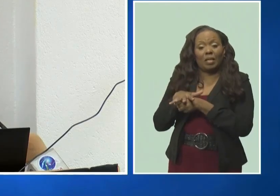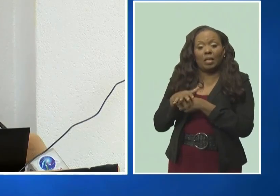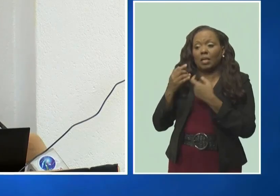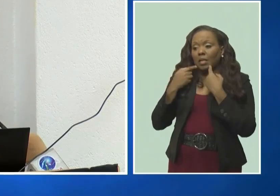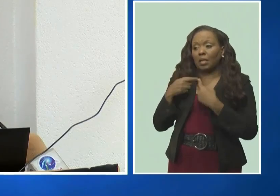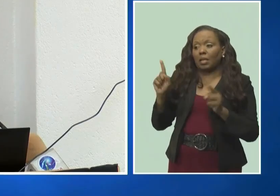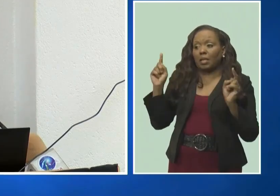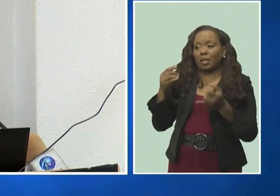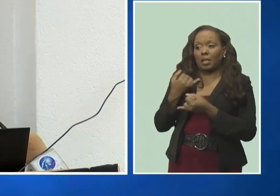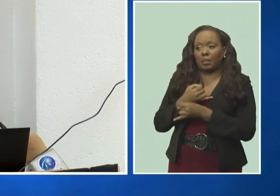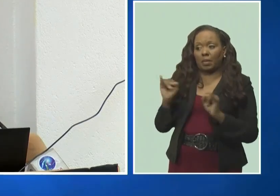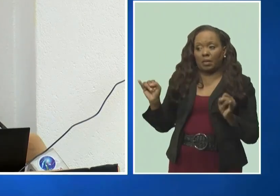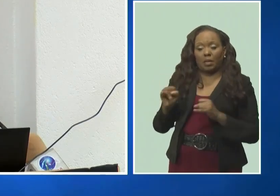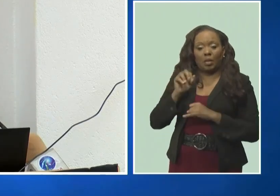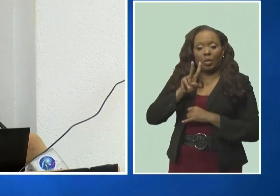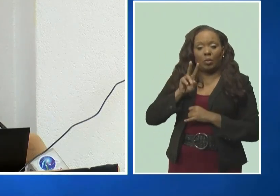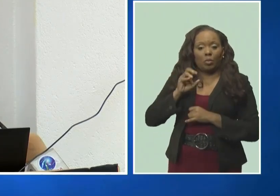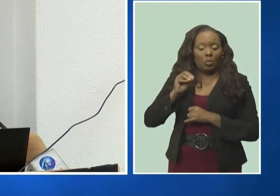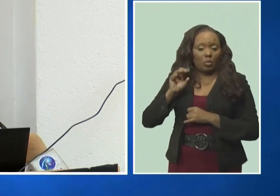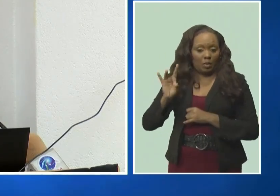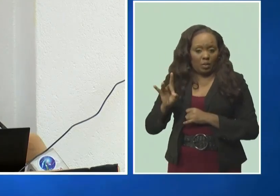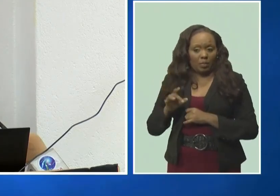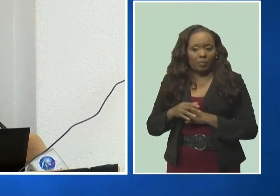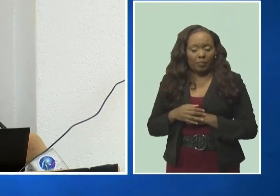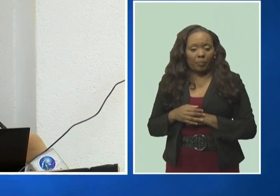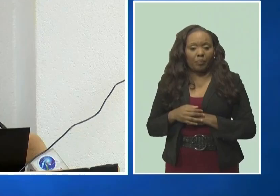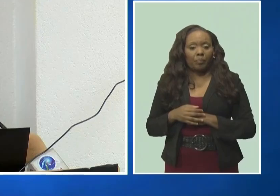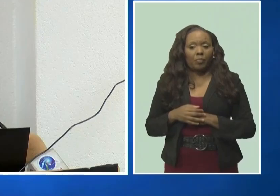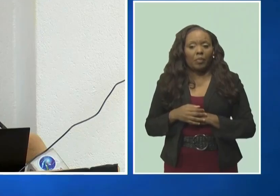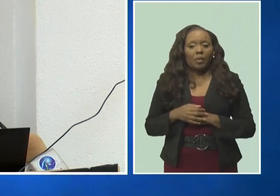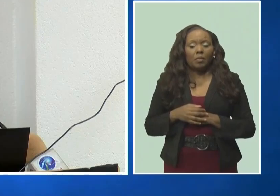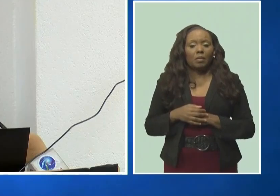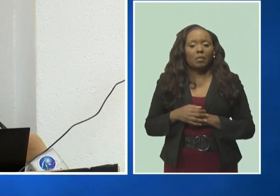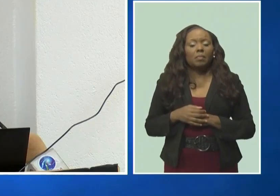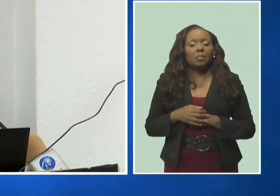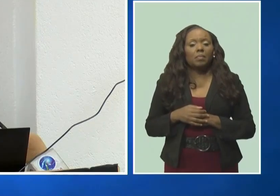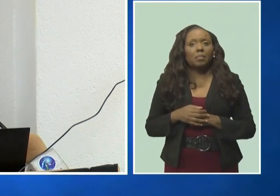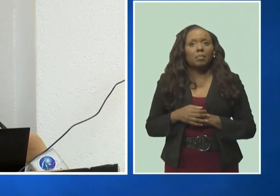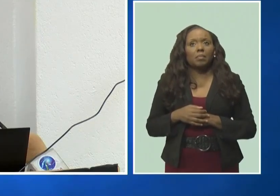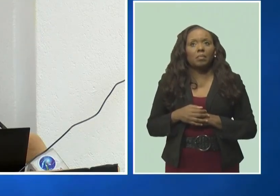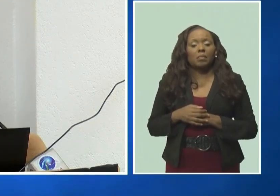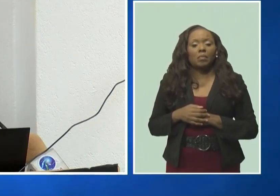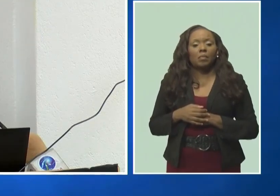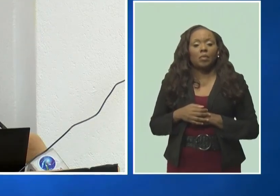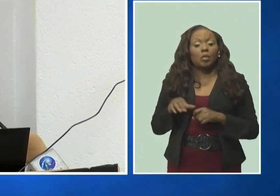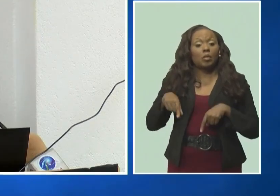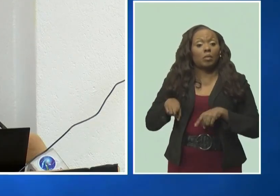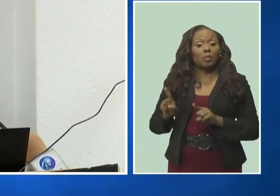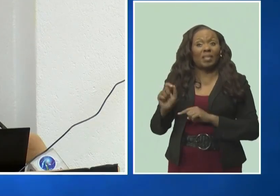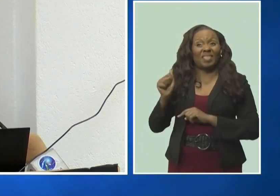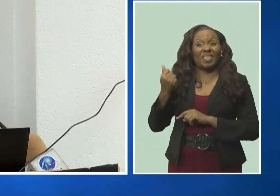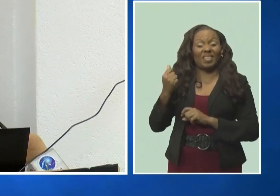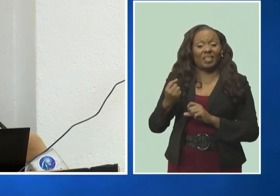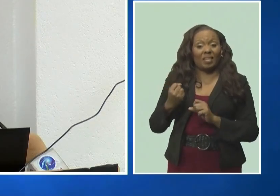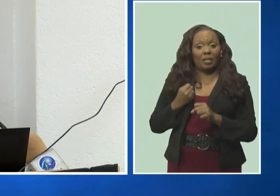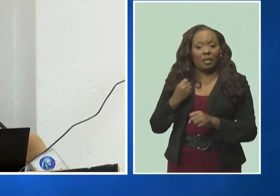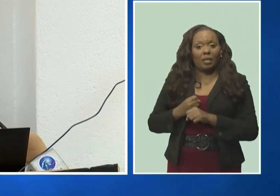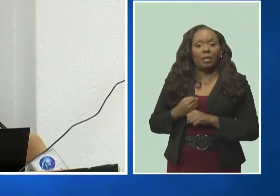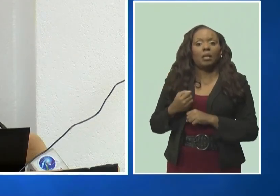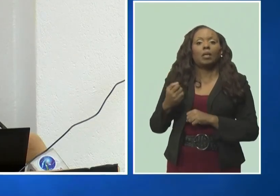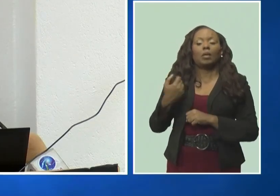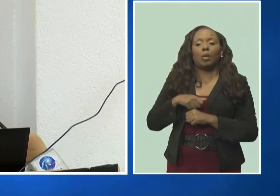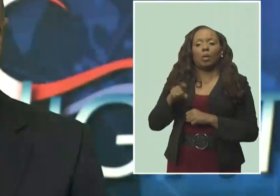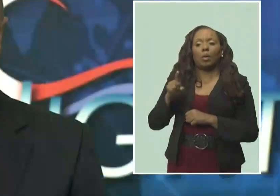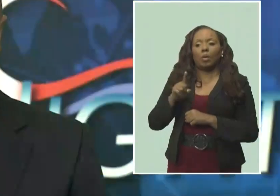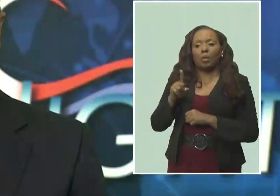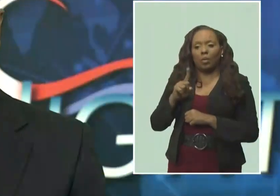in 2008. Within 10 years of that unilateral declaration, Barbados recognized it as a